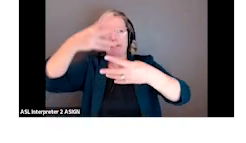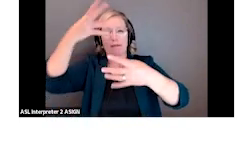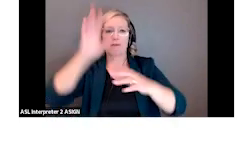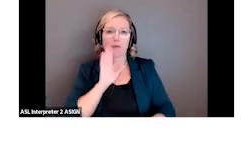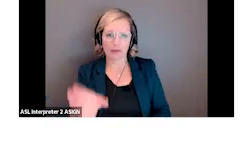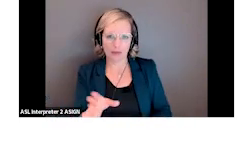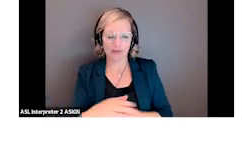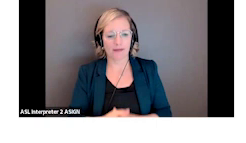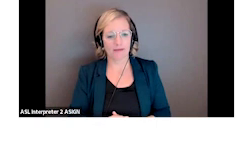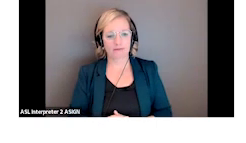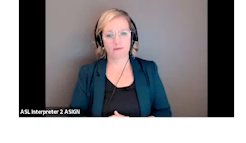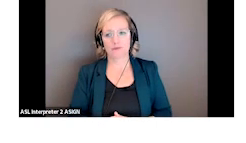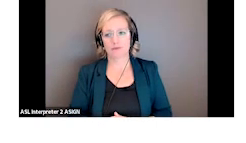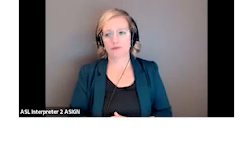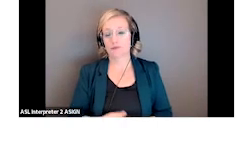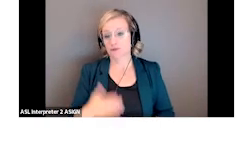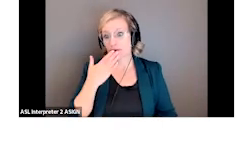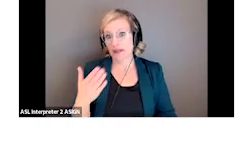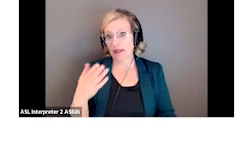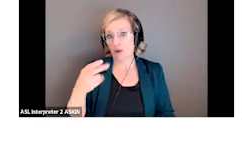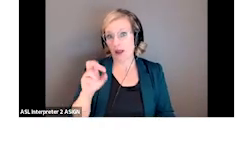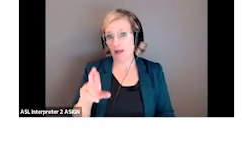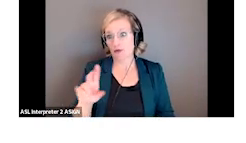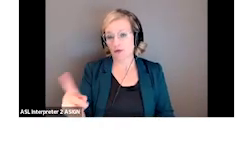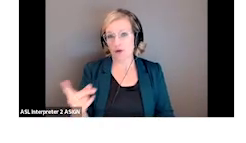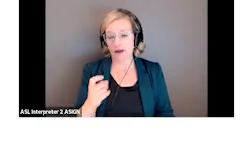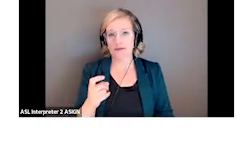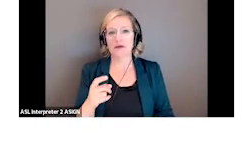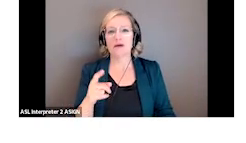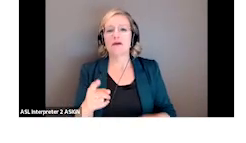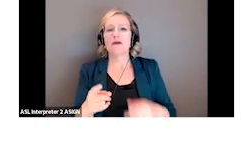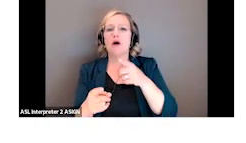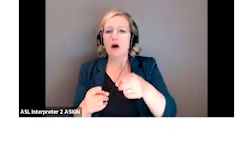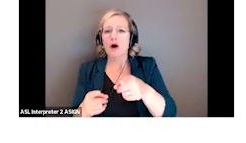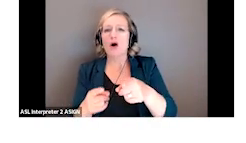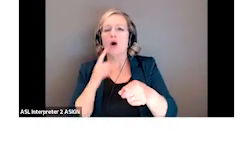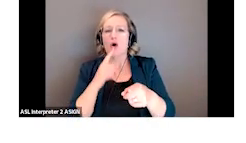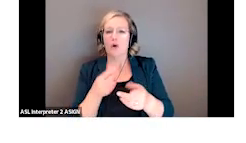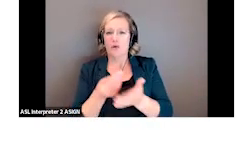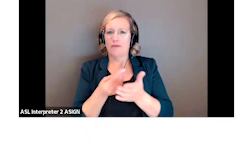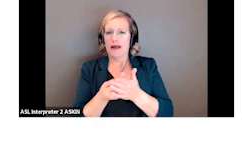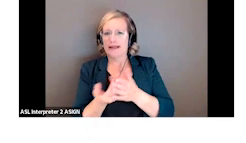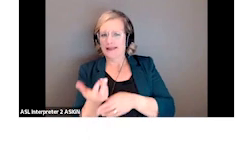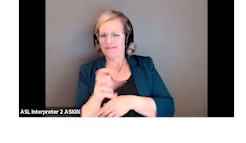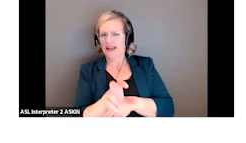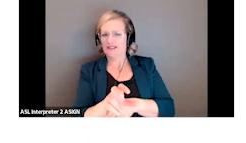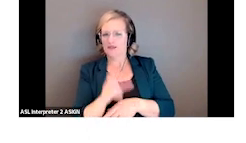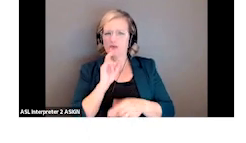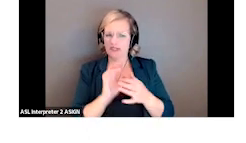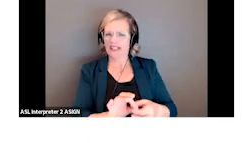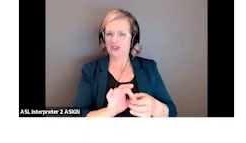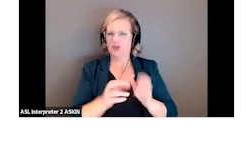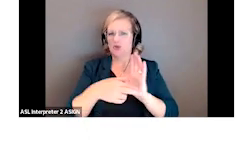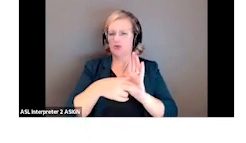Now, and Heather, thanks for the question. So the investing in reviews. So from a review perspective, there are